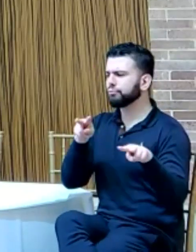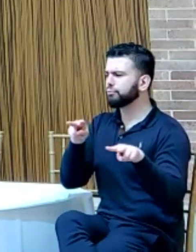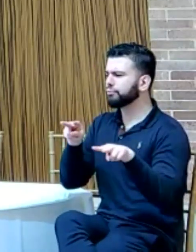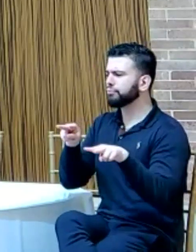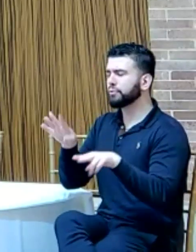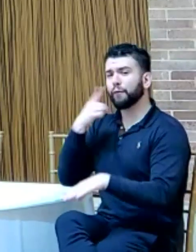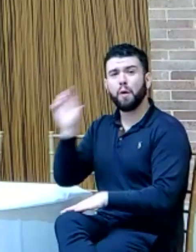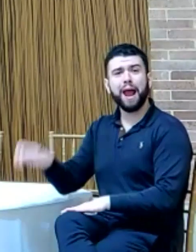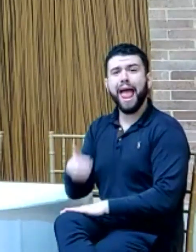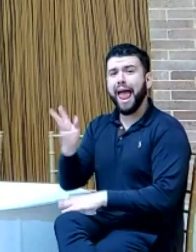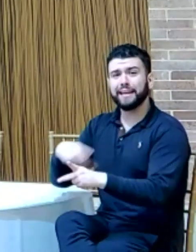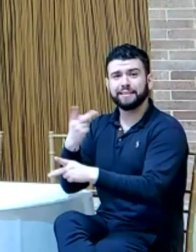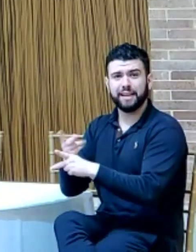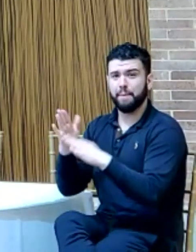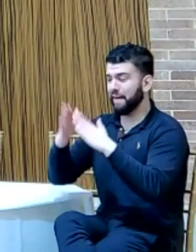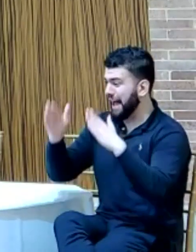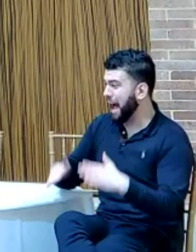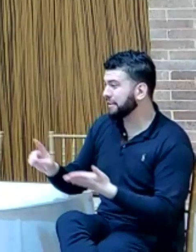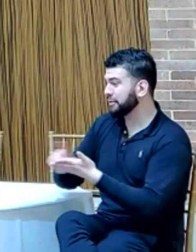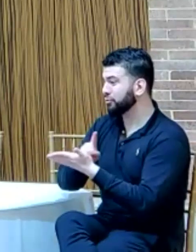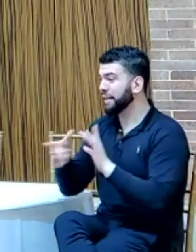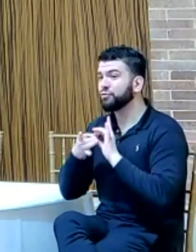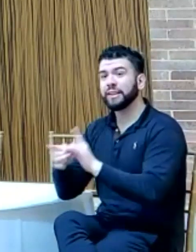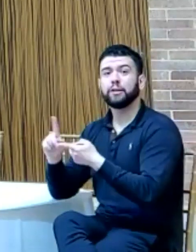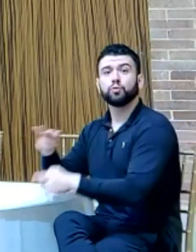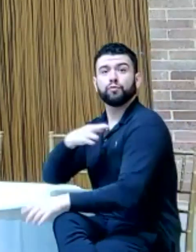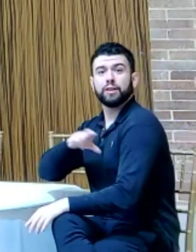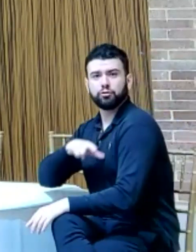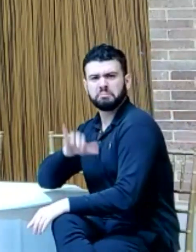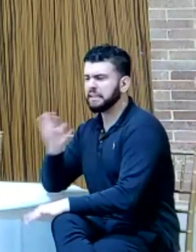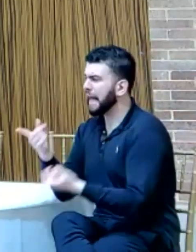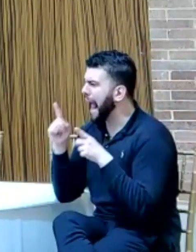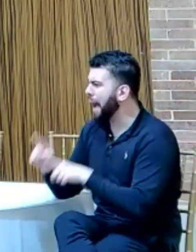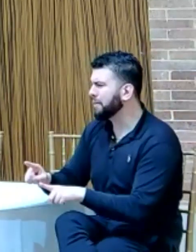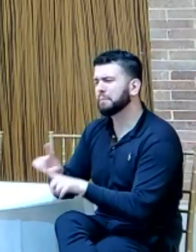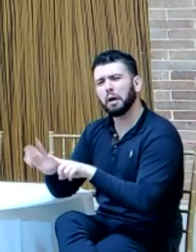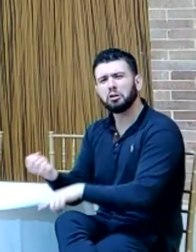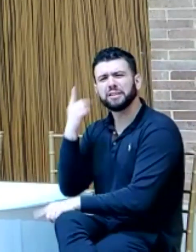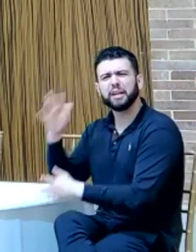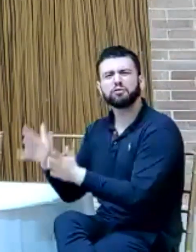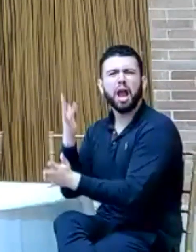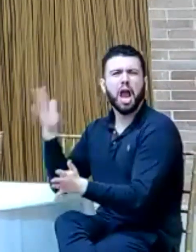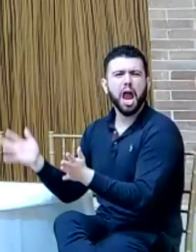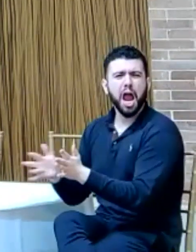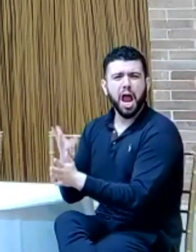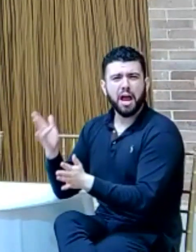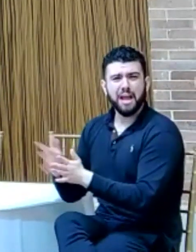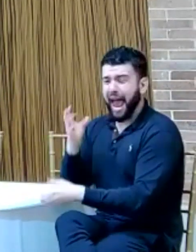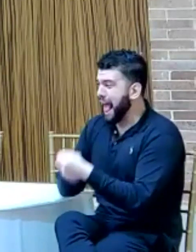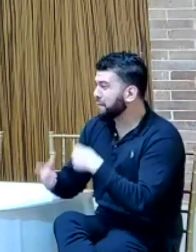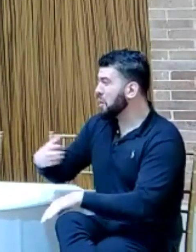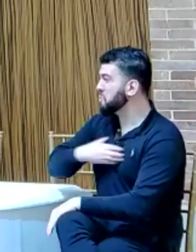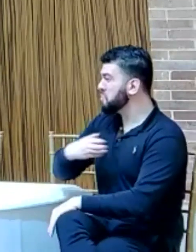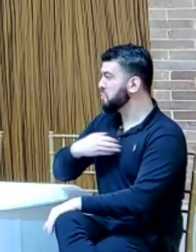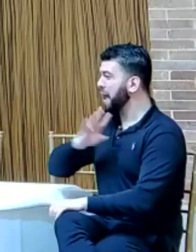any type of housing discrimination along religious lines because that happens too and not everybody complains about the Discrimination they're fac